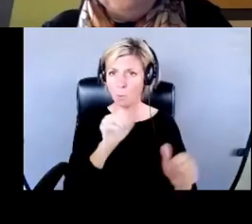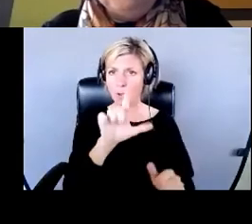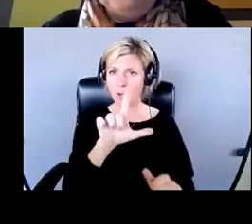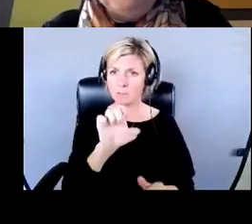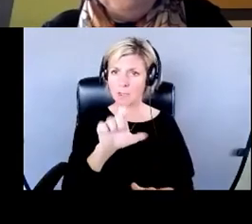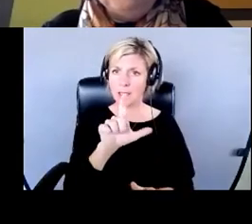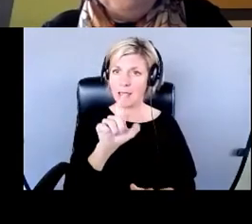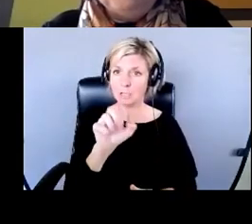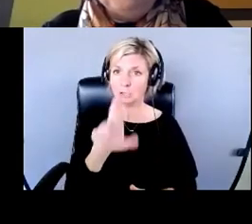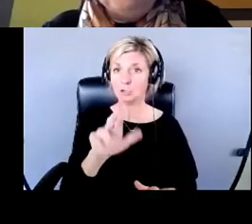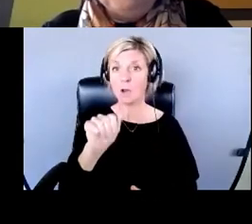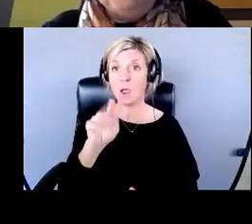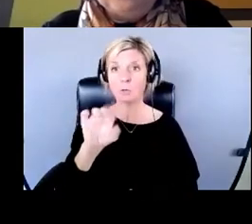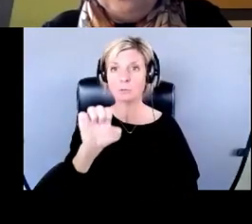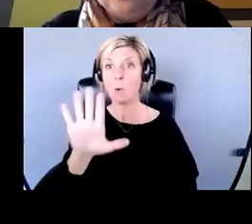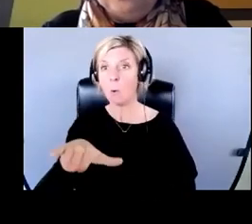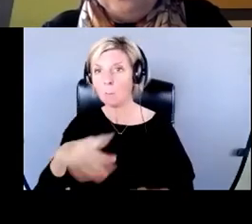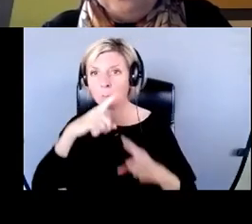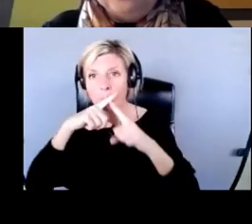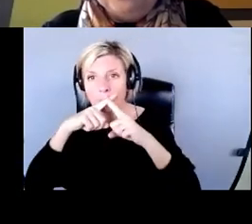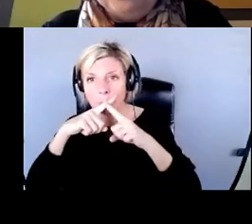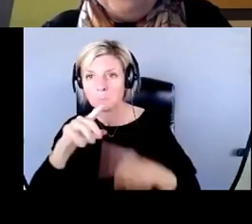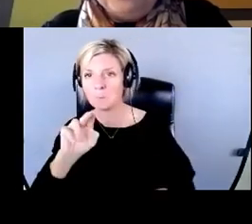And don't forget to unmute yourself.